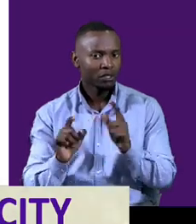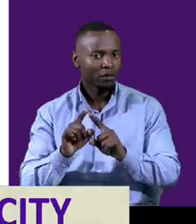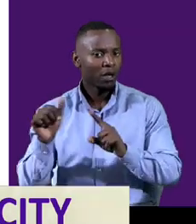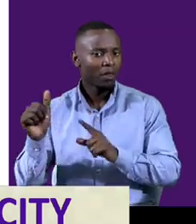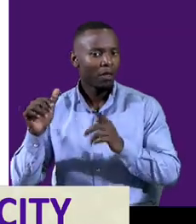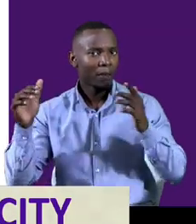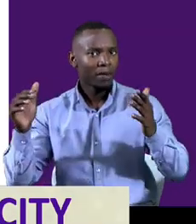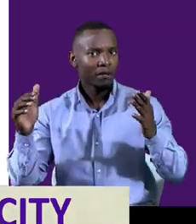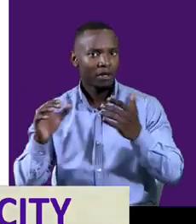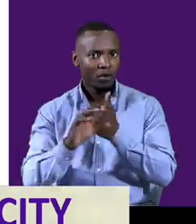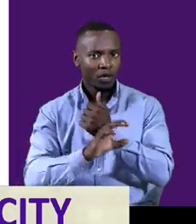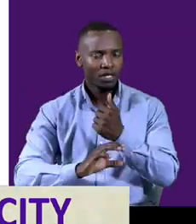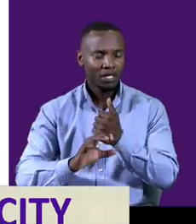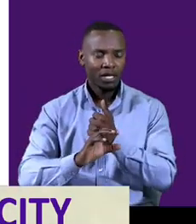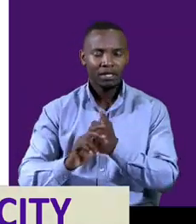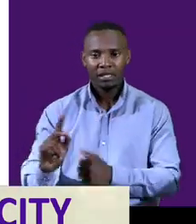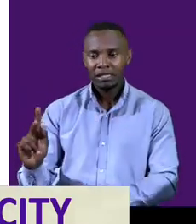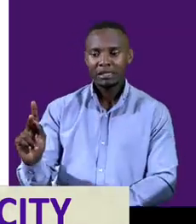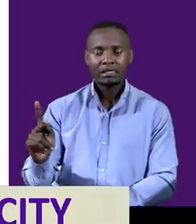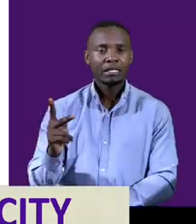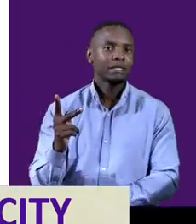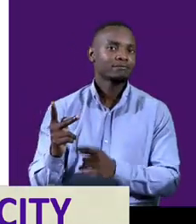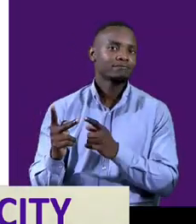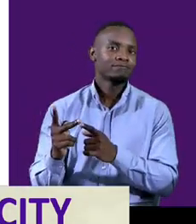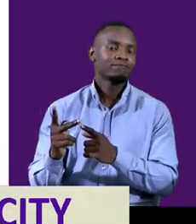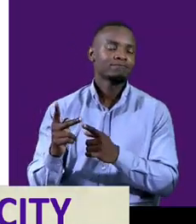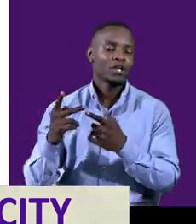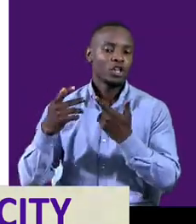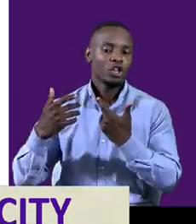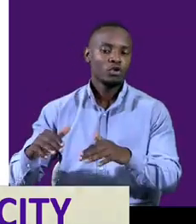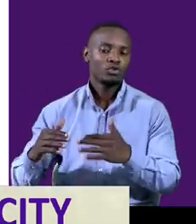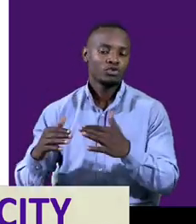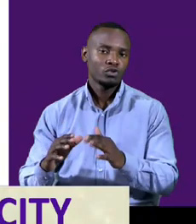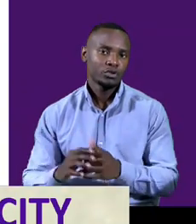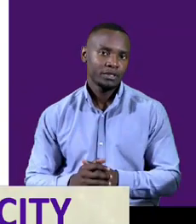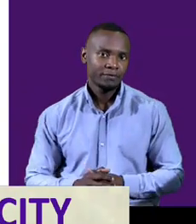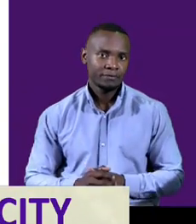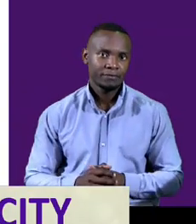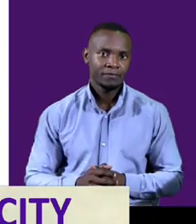nations, Kenya has always lost. Now,